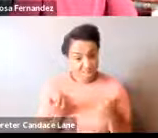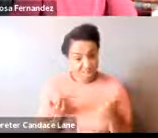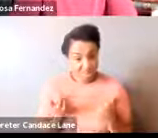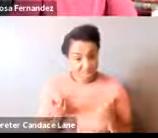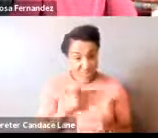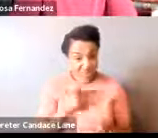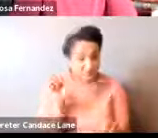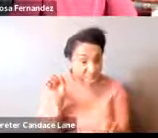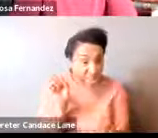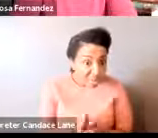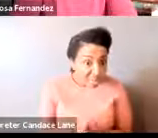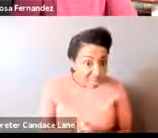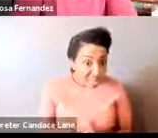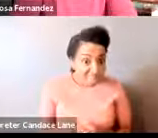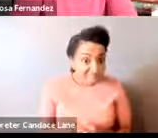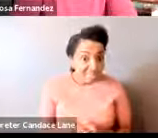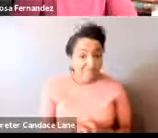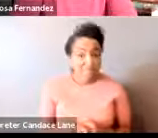Literally.